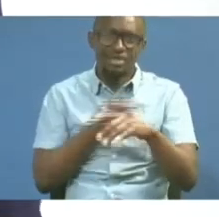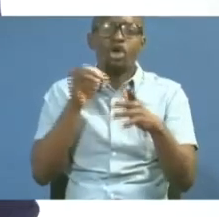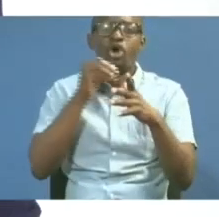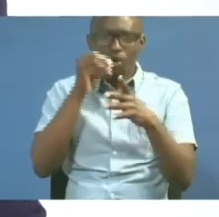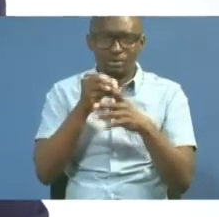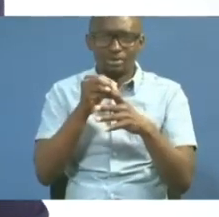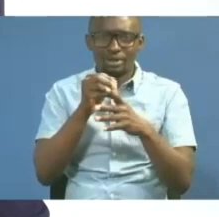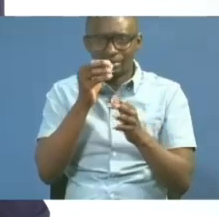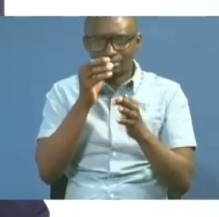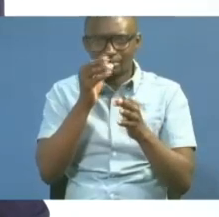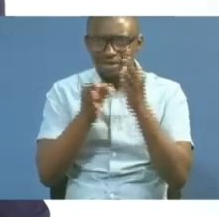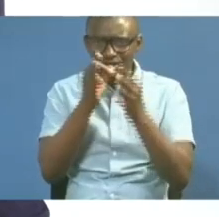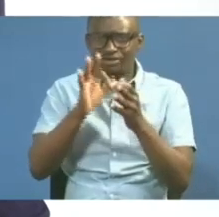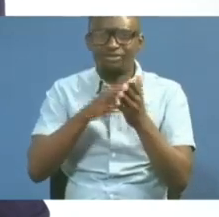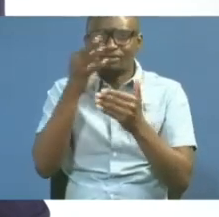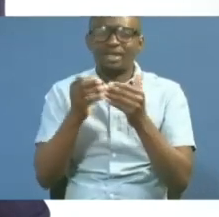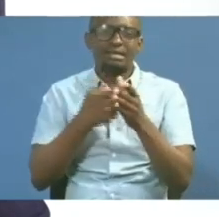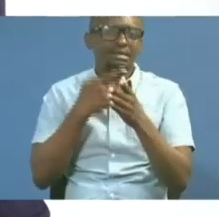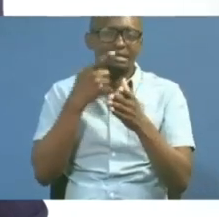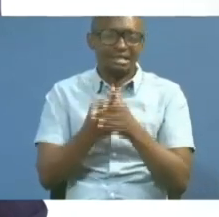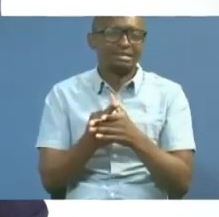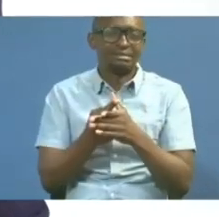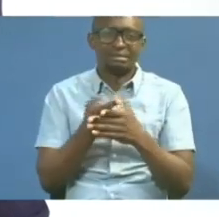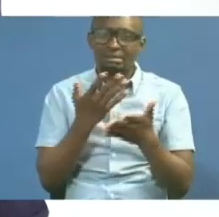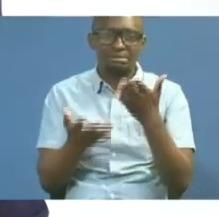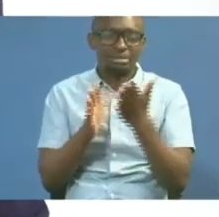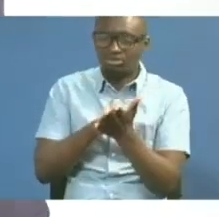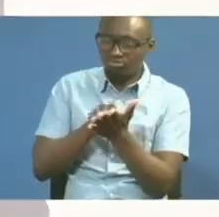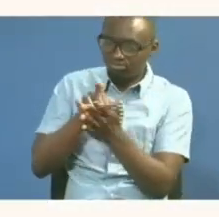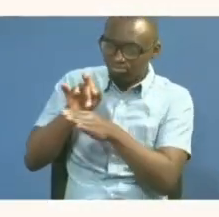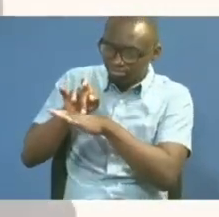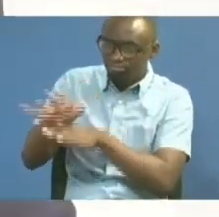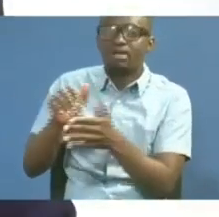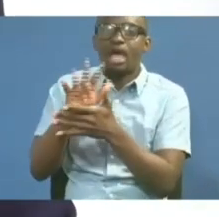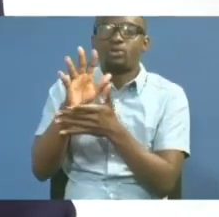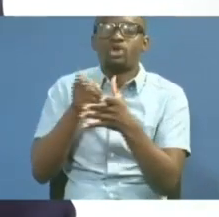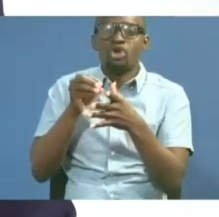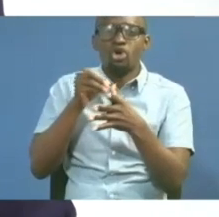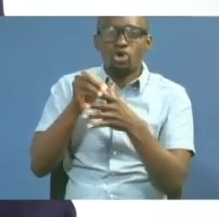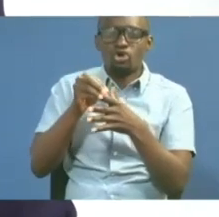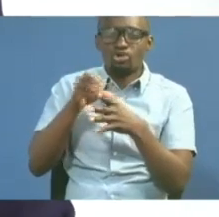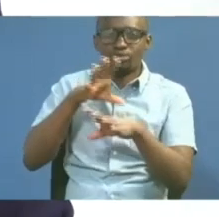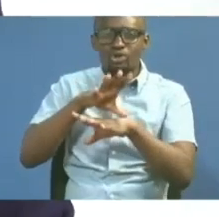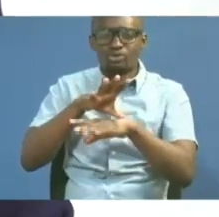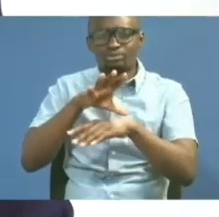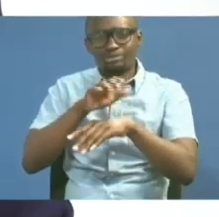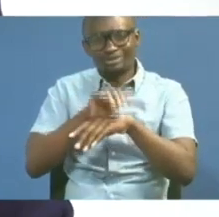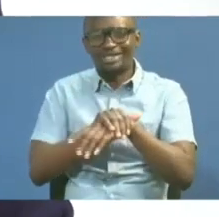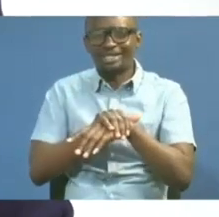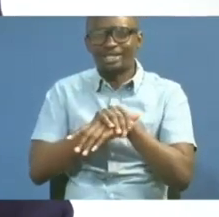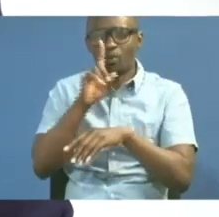you are either discontinued or asked to take a year off. The issue of